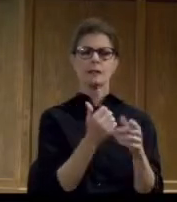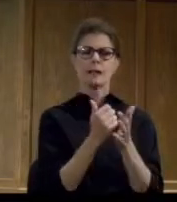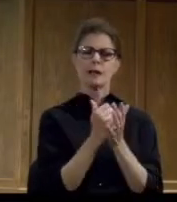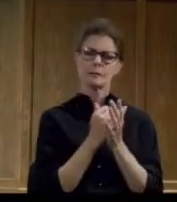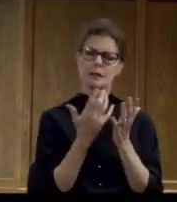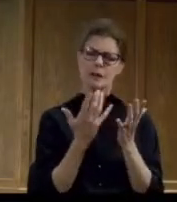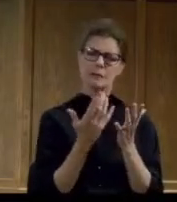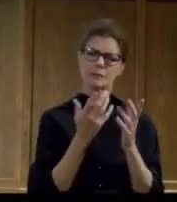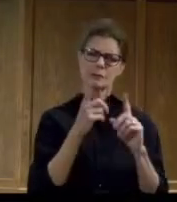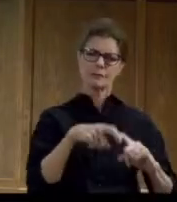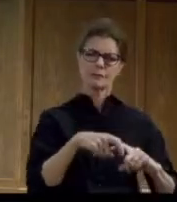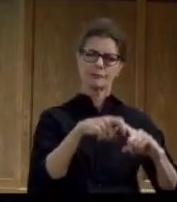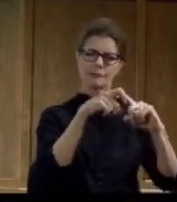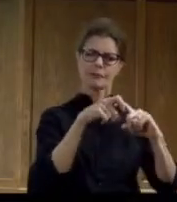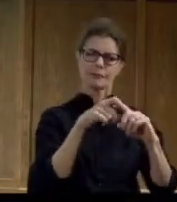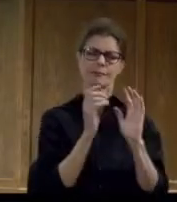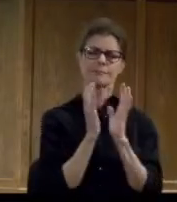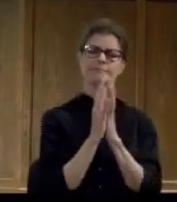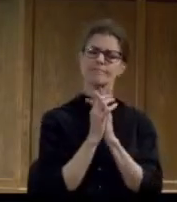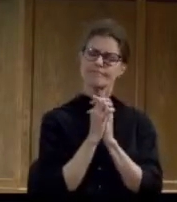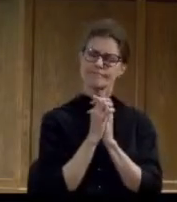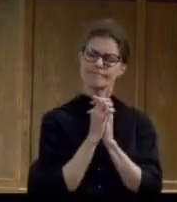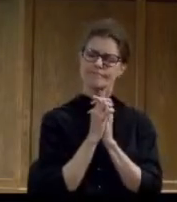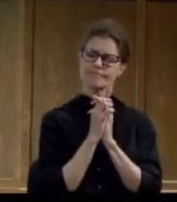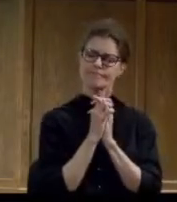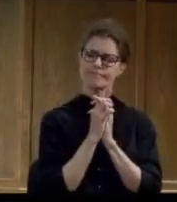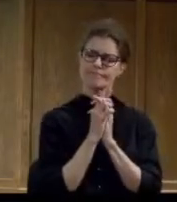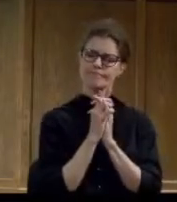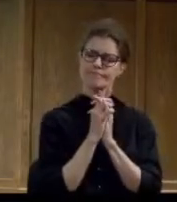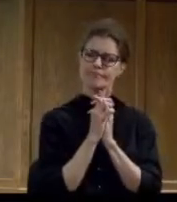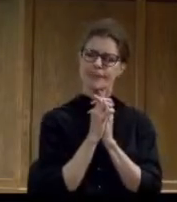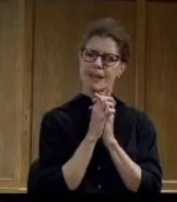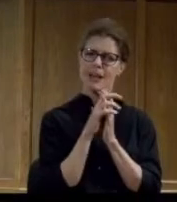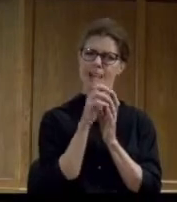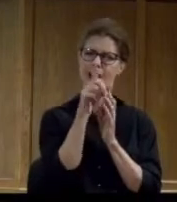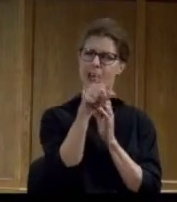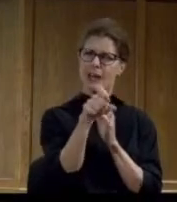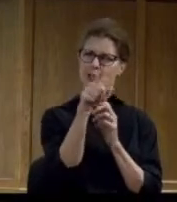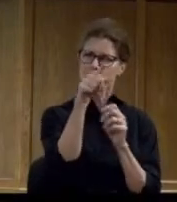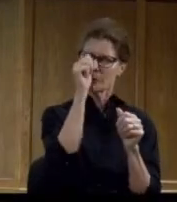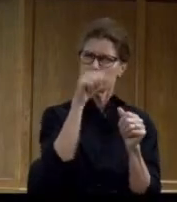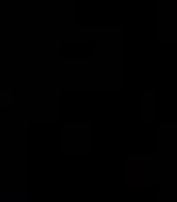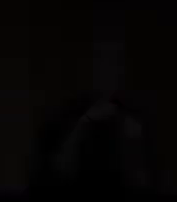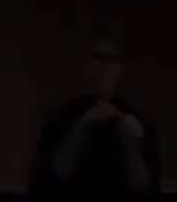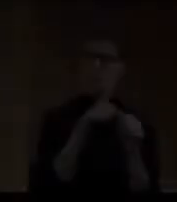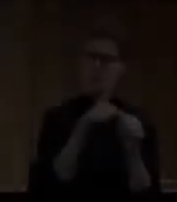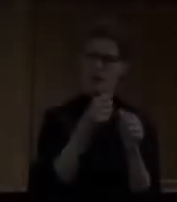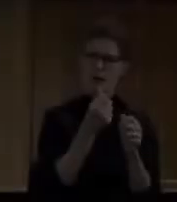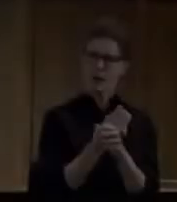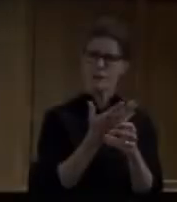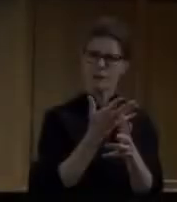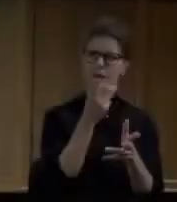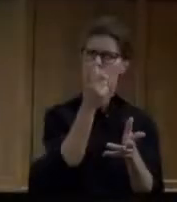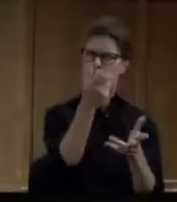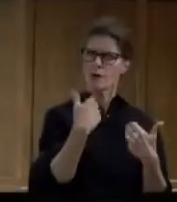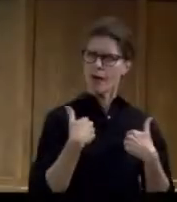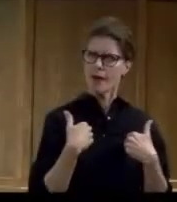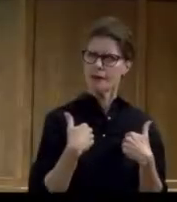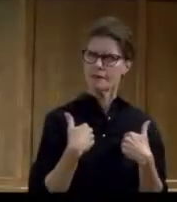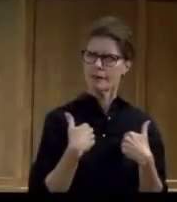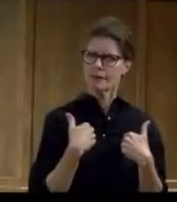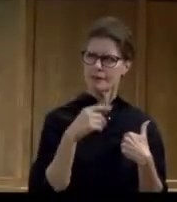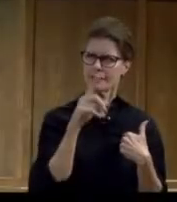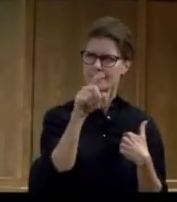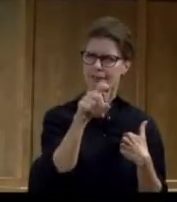do you remember what you actually have? And so I want to read this, or at least part of this paragraph, Ephesians chapter